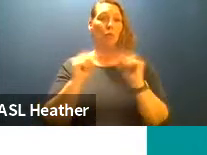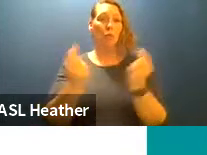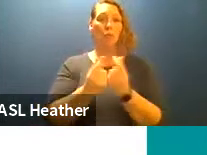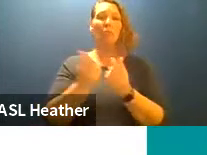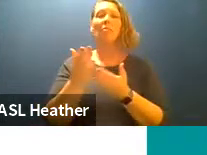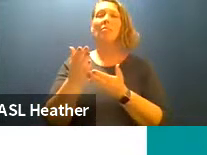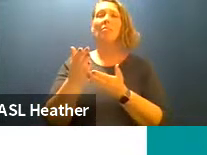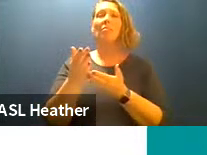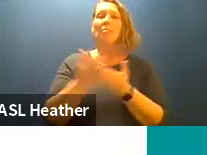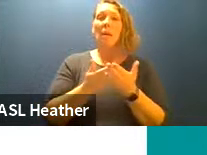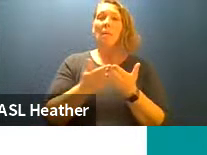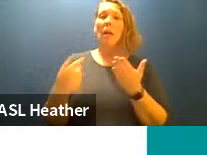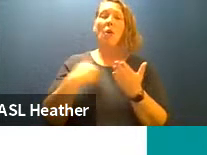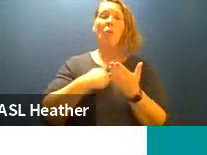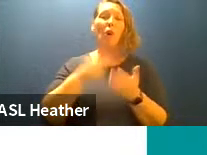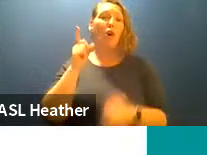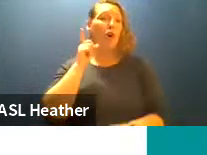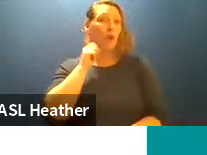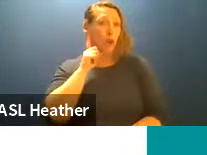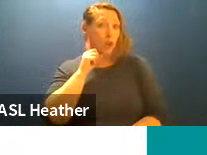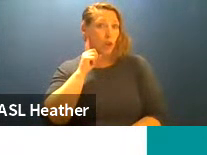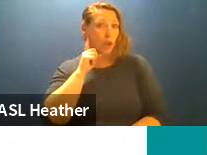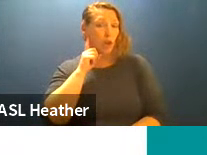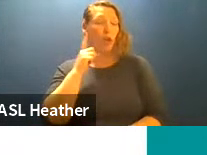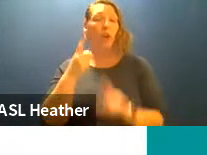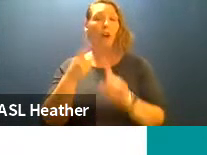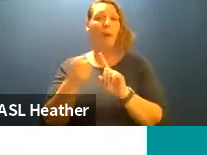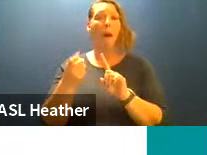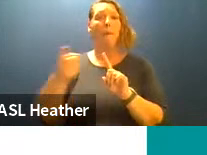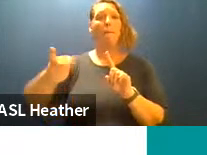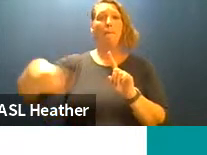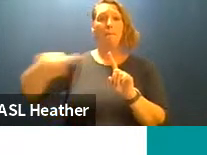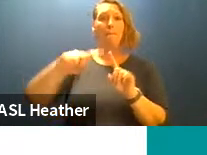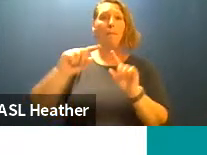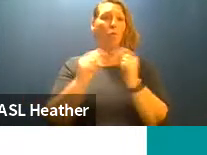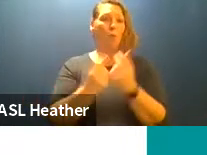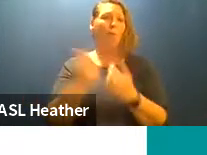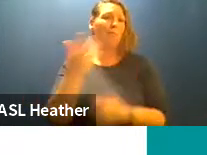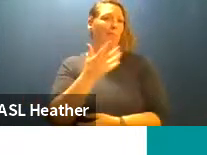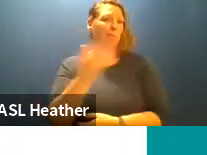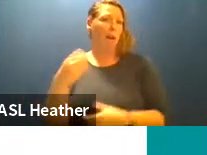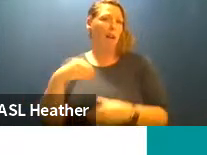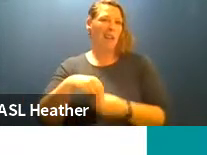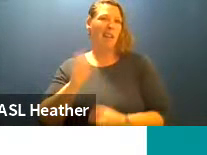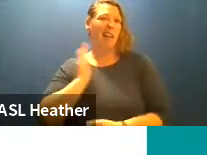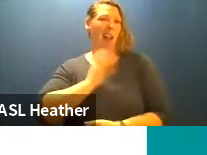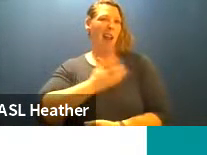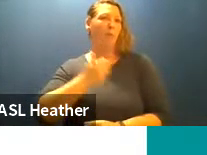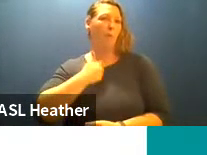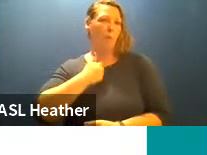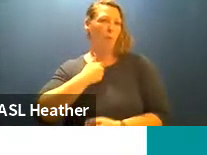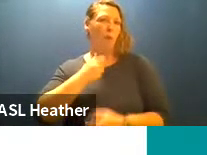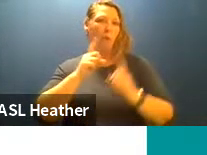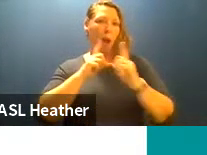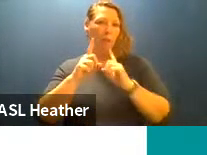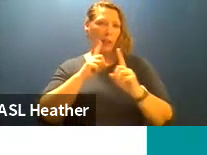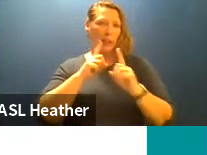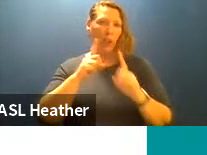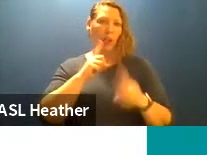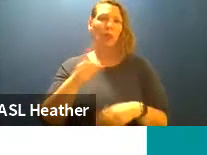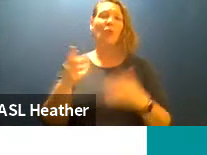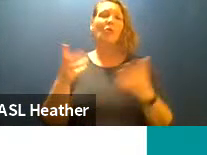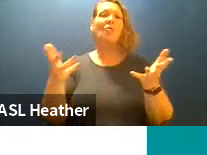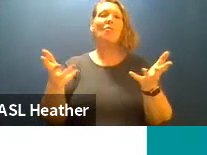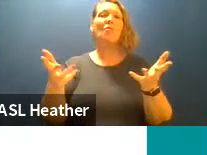Some of the things that we have heard from the group and as well as in our individual conversations, there's a desire